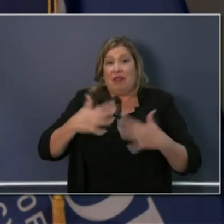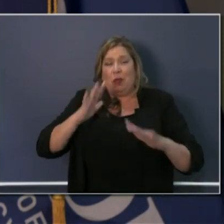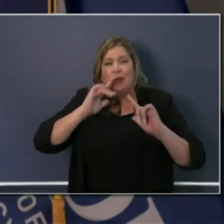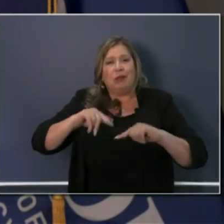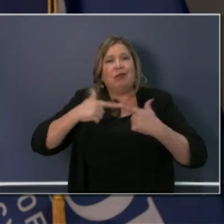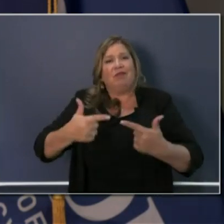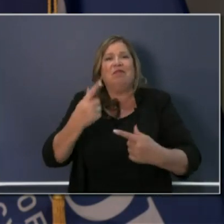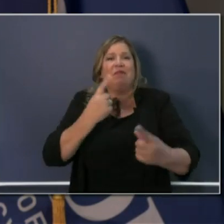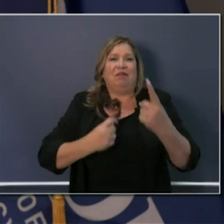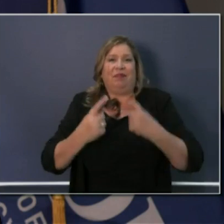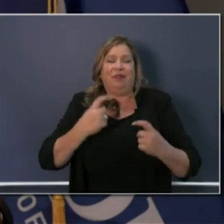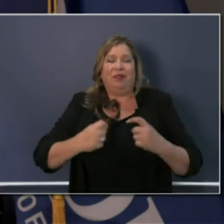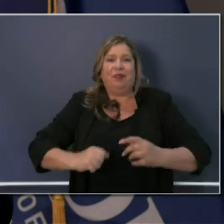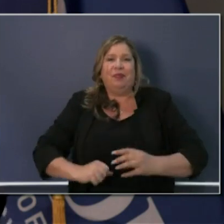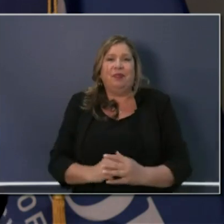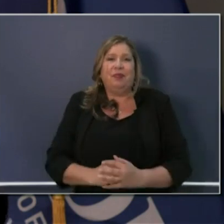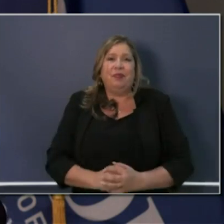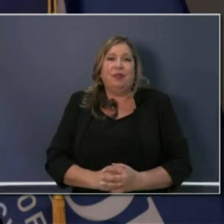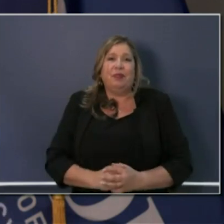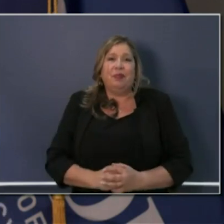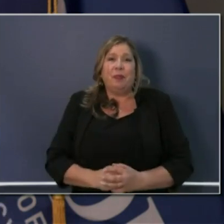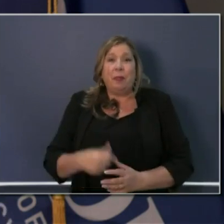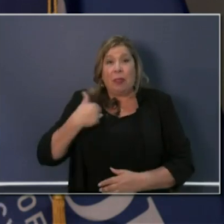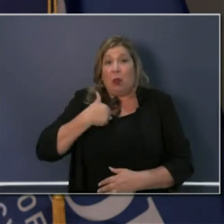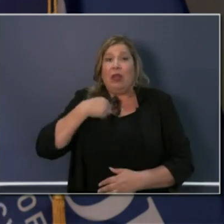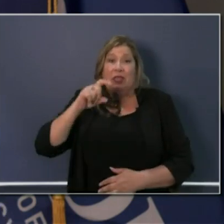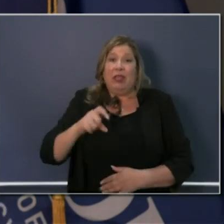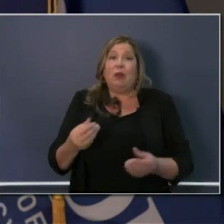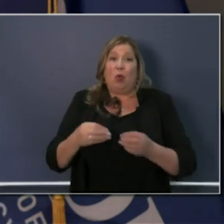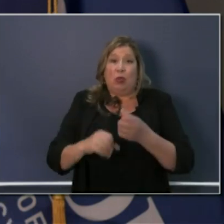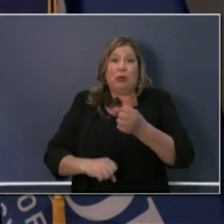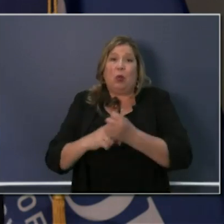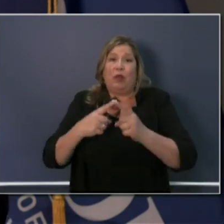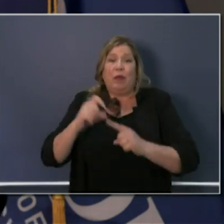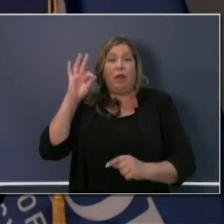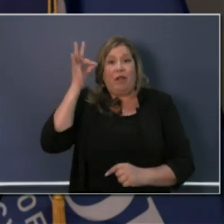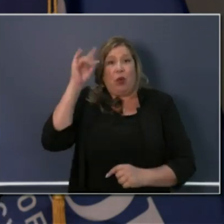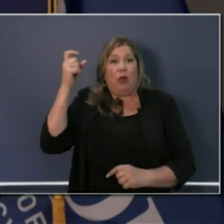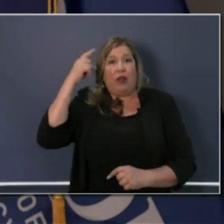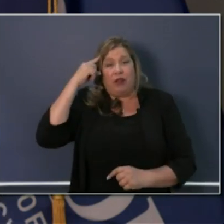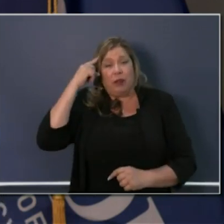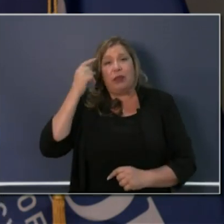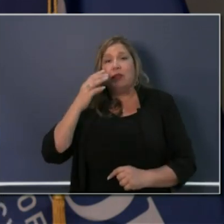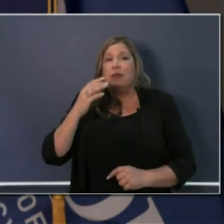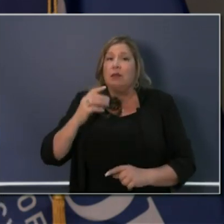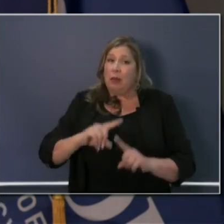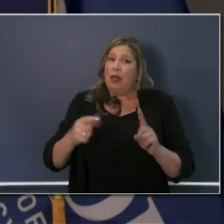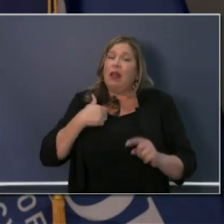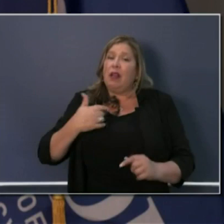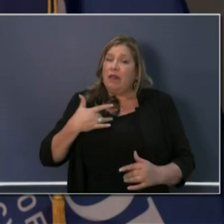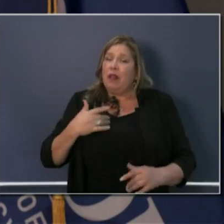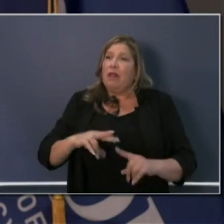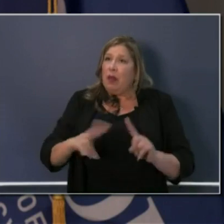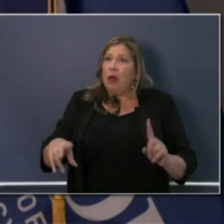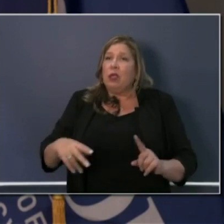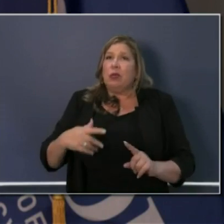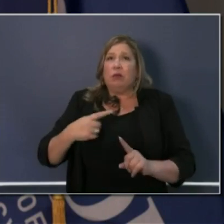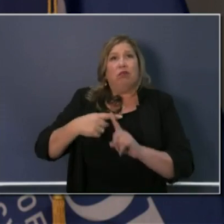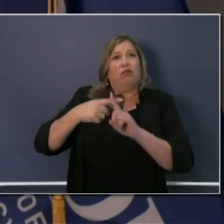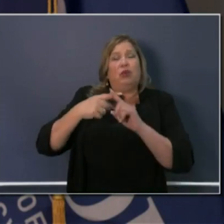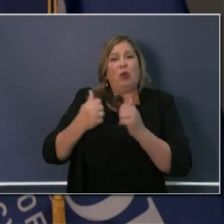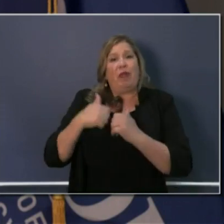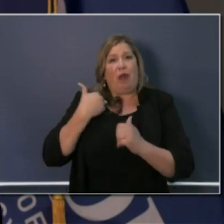We need more support from the federal government, and I'm very, very encouraged by the conversations we're